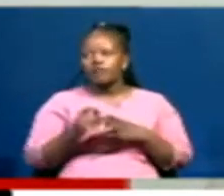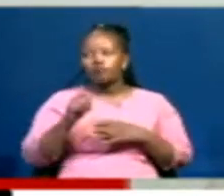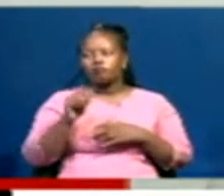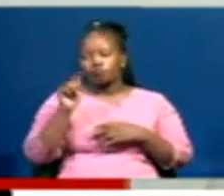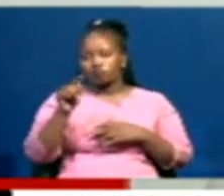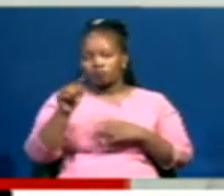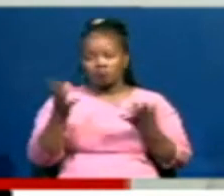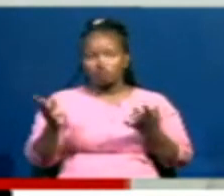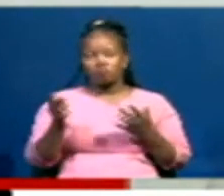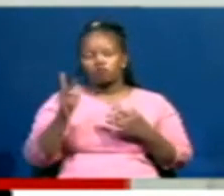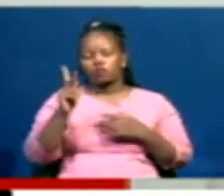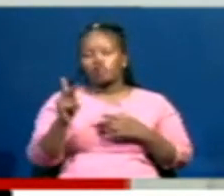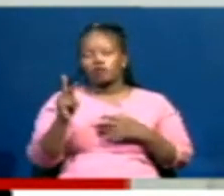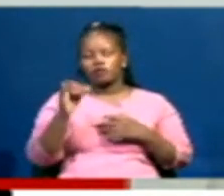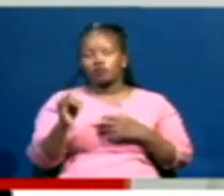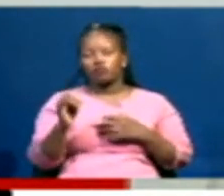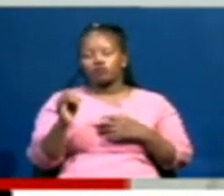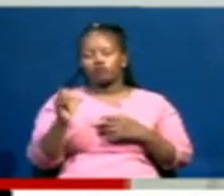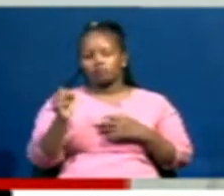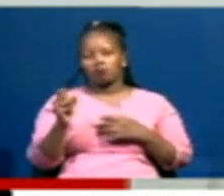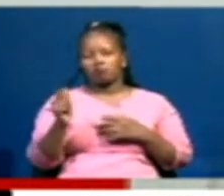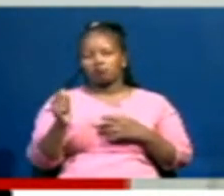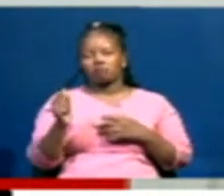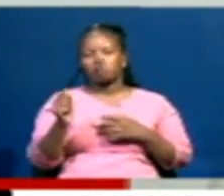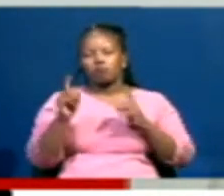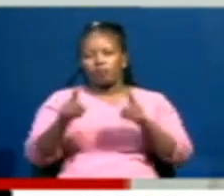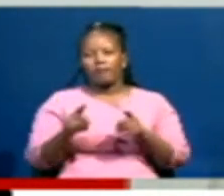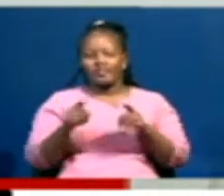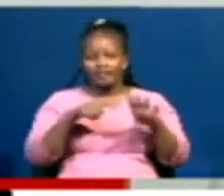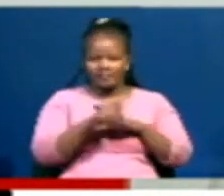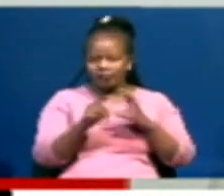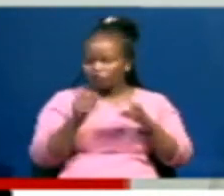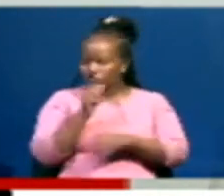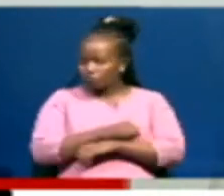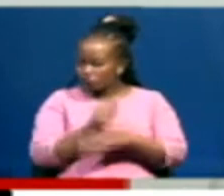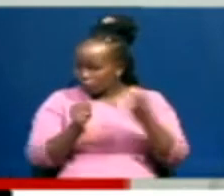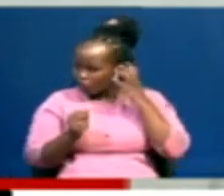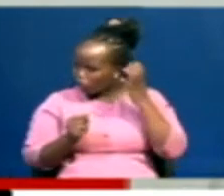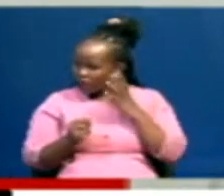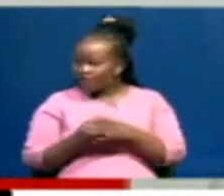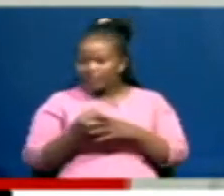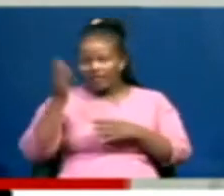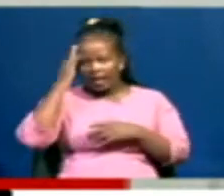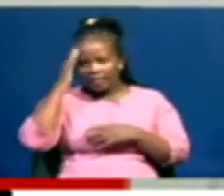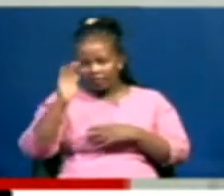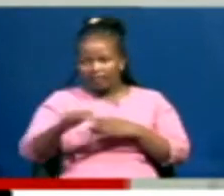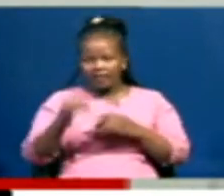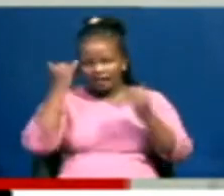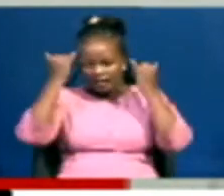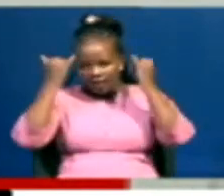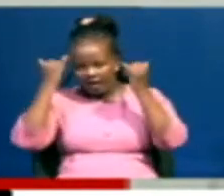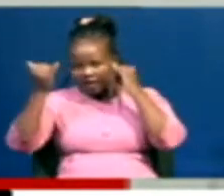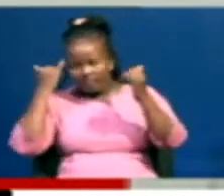all our universities, all our schools, all our colleges, identifying innovations and actually giving them patents and